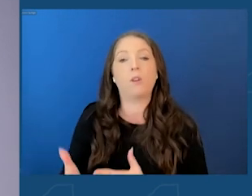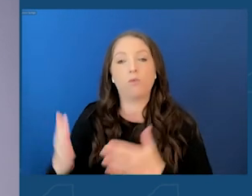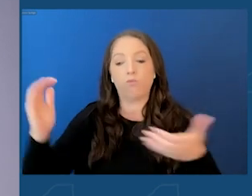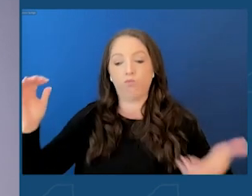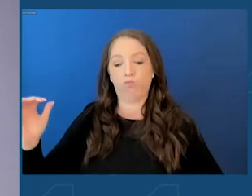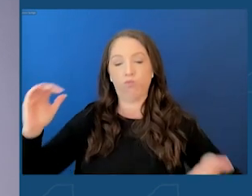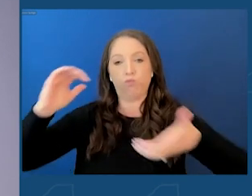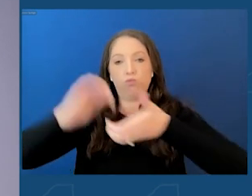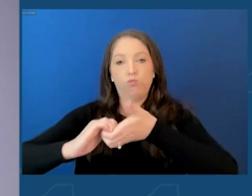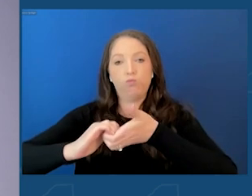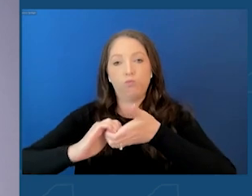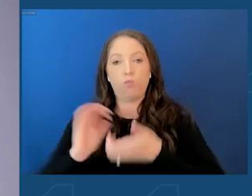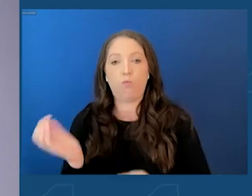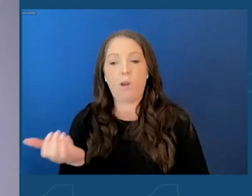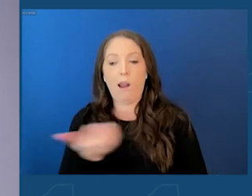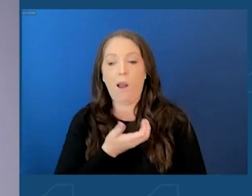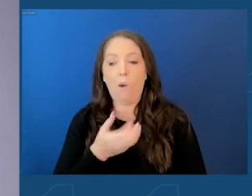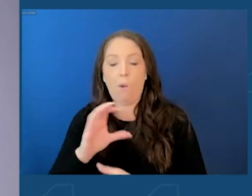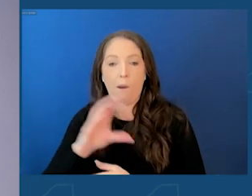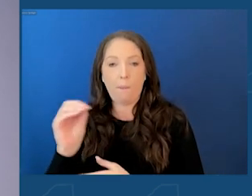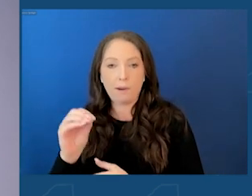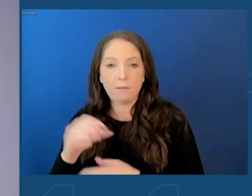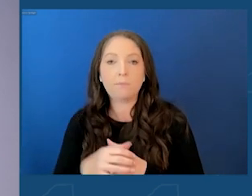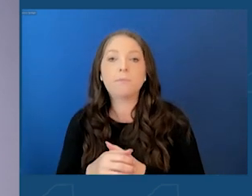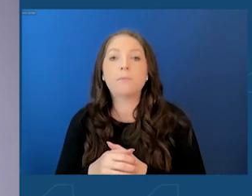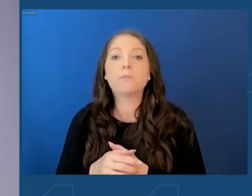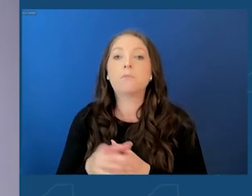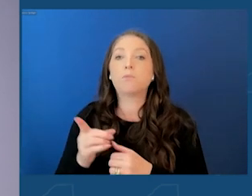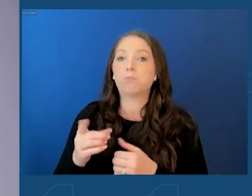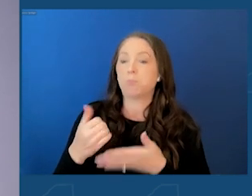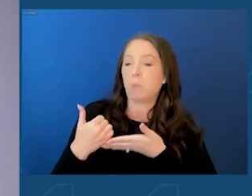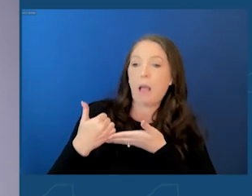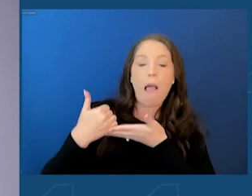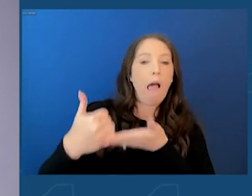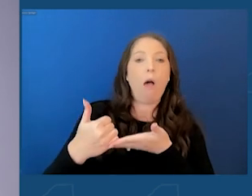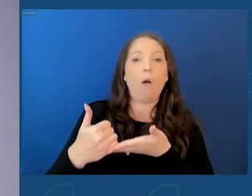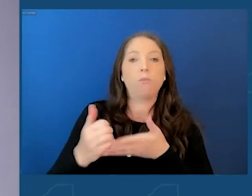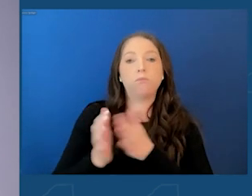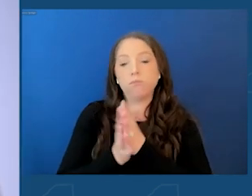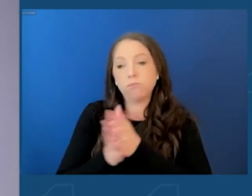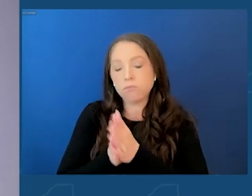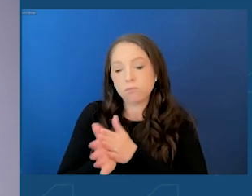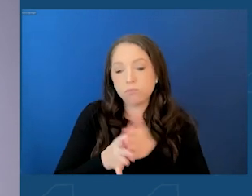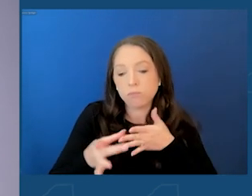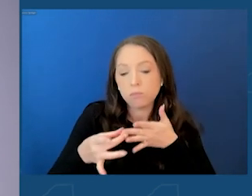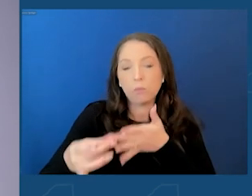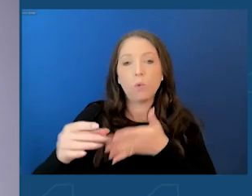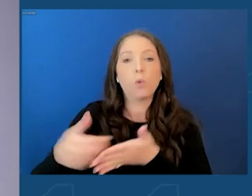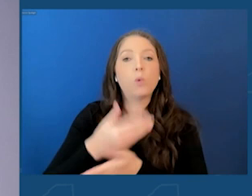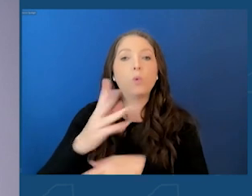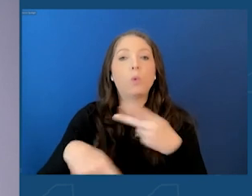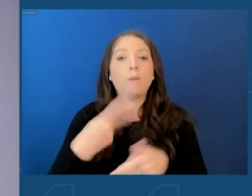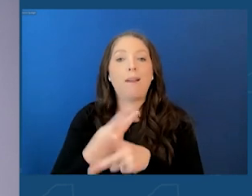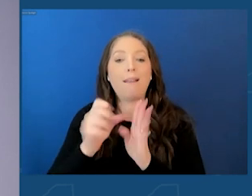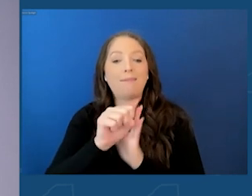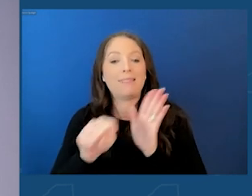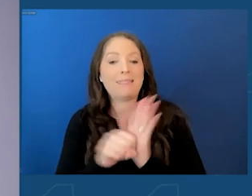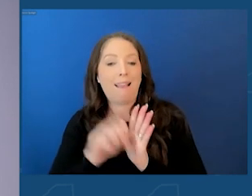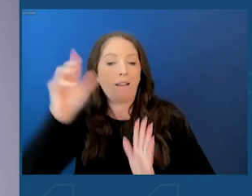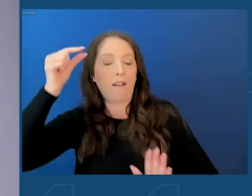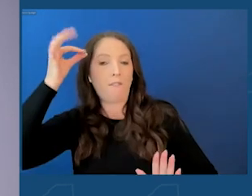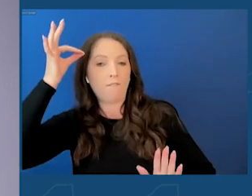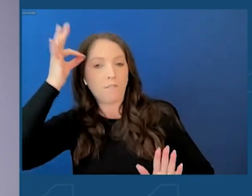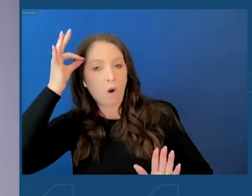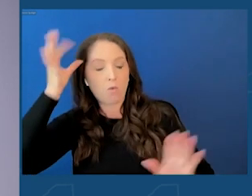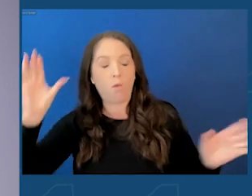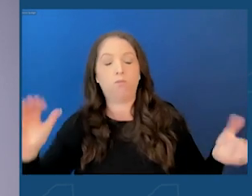in every sense of the word. He has helped us forge a new kind of state-federal partnership, one where we take on